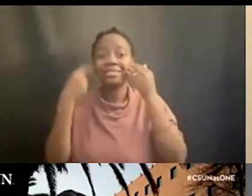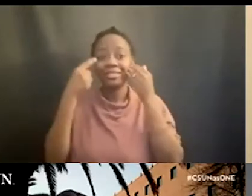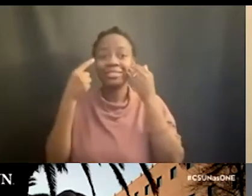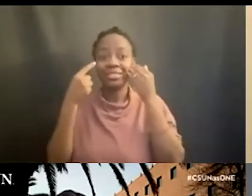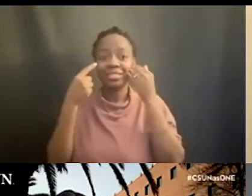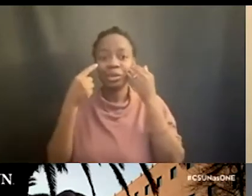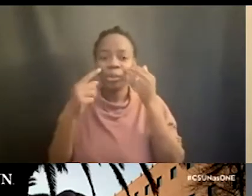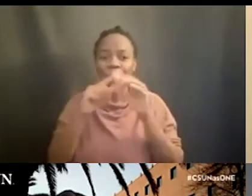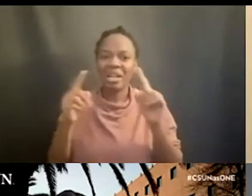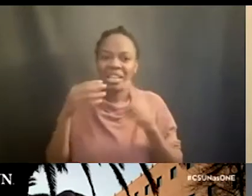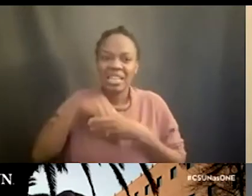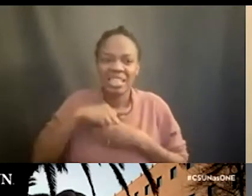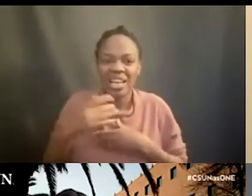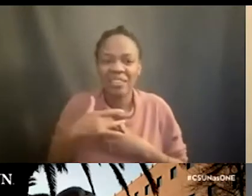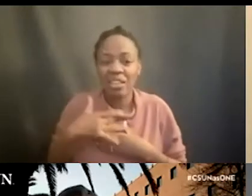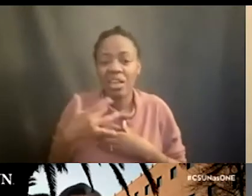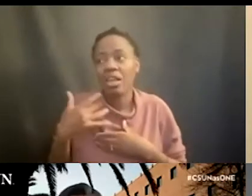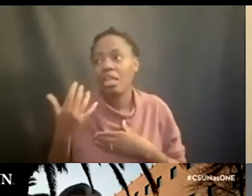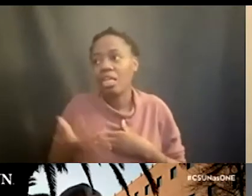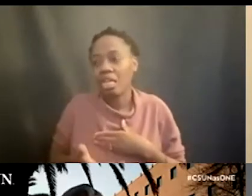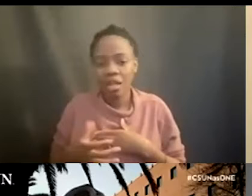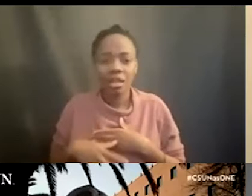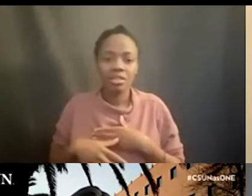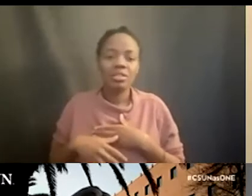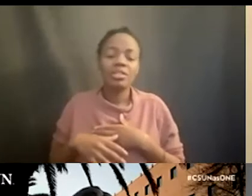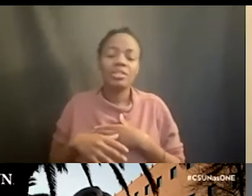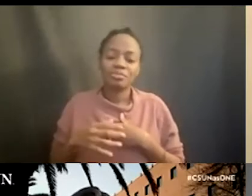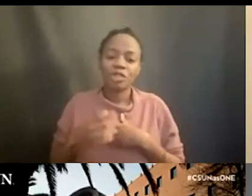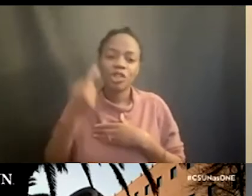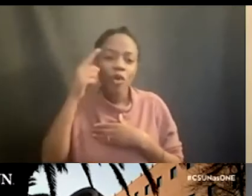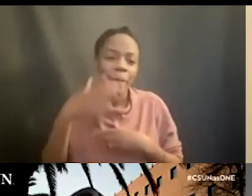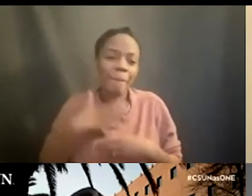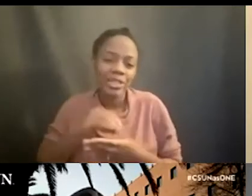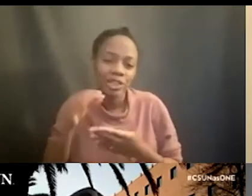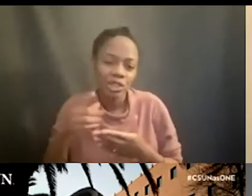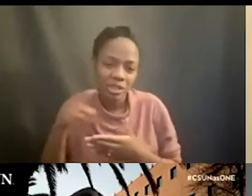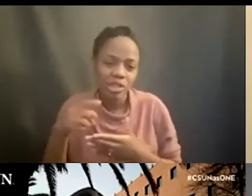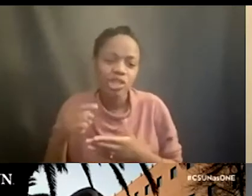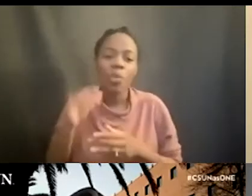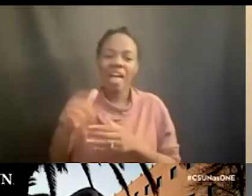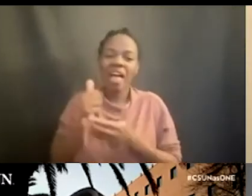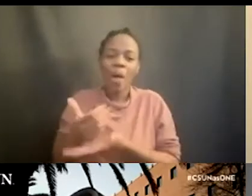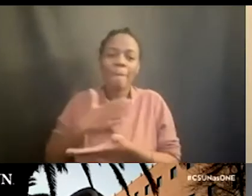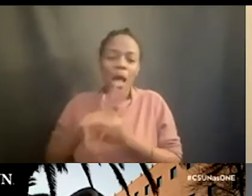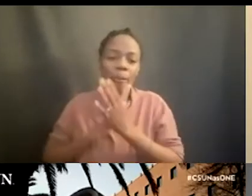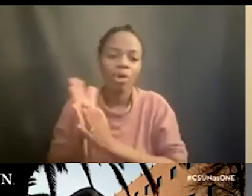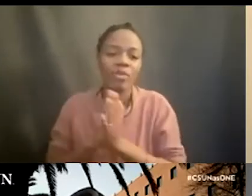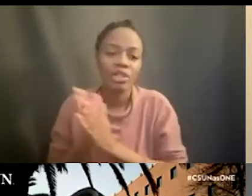it just being there for them. I don't know. I think for me that's what keeps me motivated, you know, and the fact that